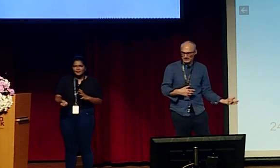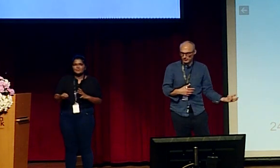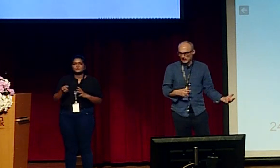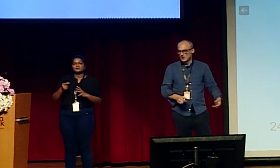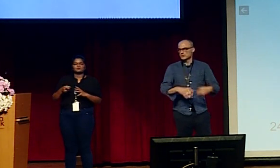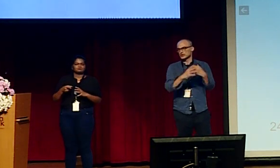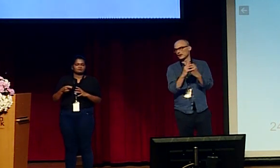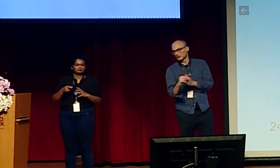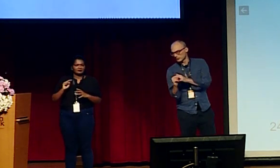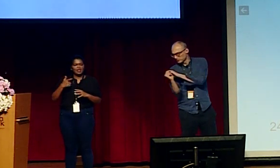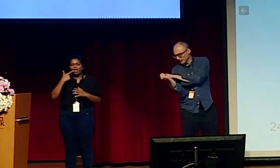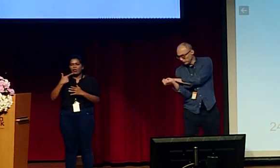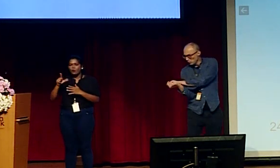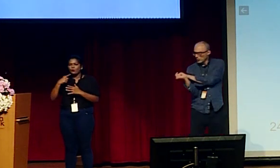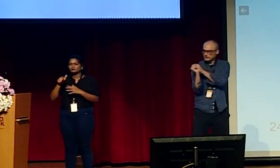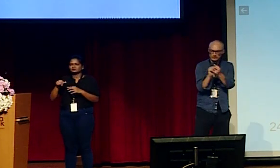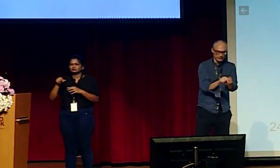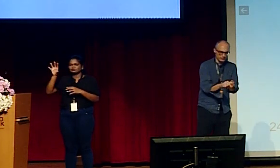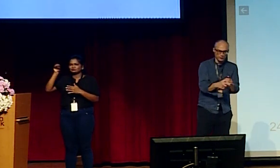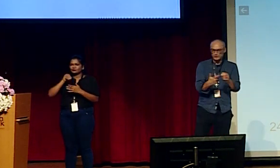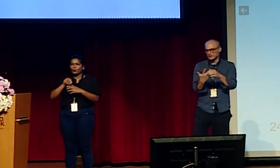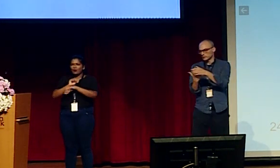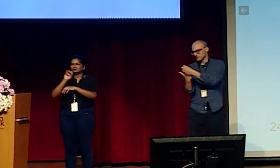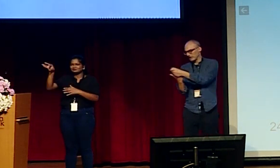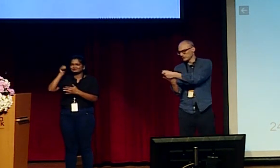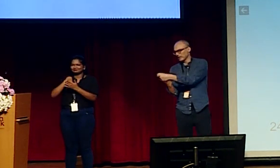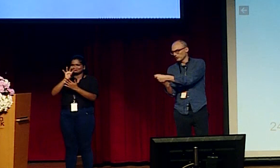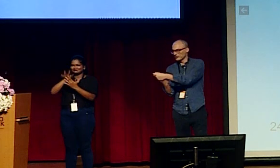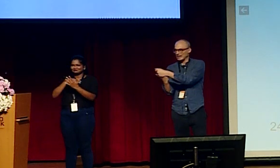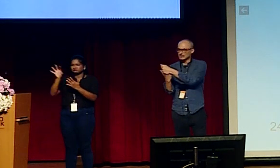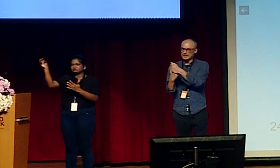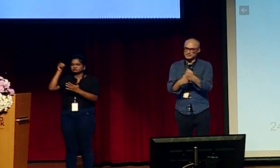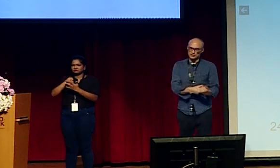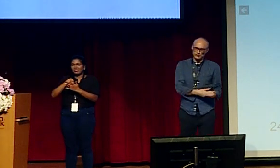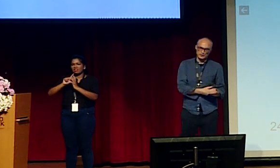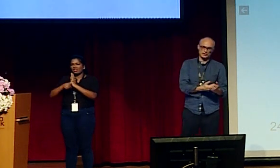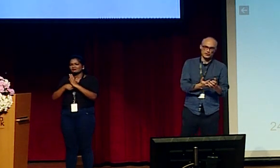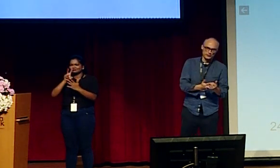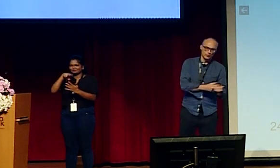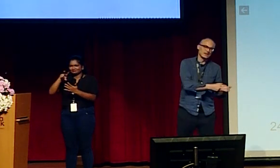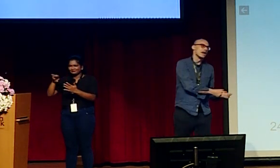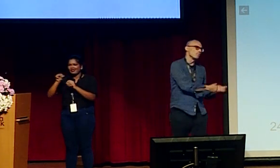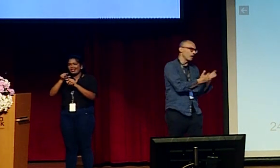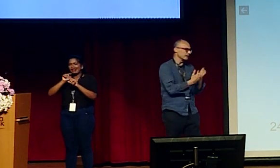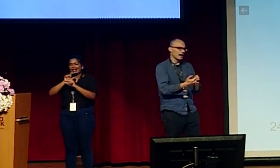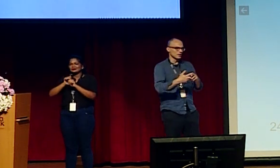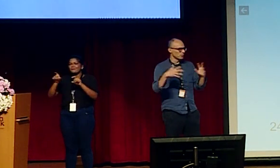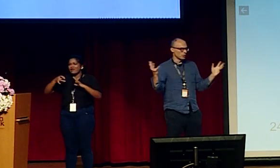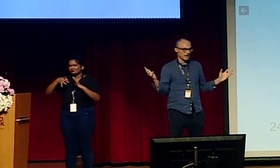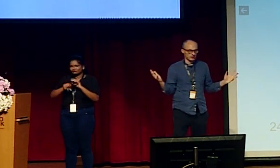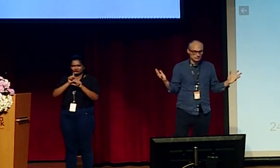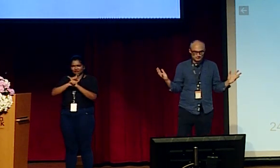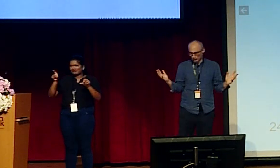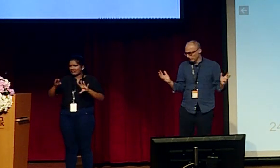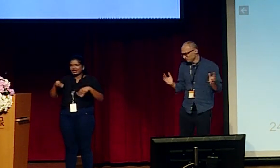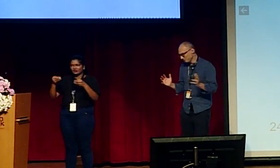for Pandoc, which allows you to get your Word into that format, which allows you to get your standard LaTeX document into the format, Markdown, what